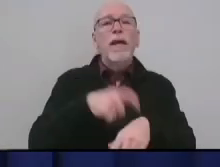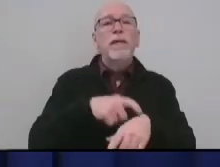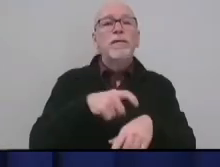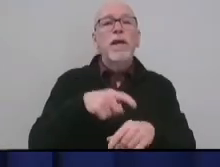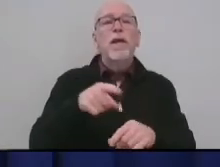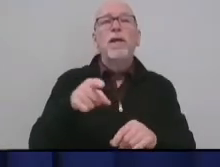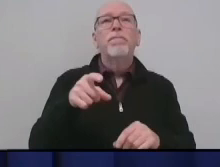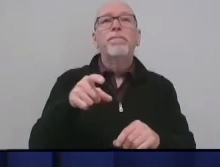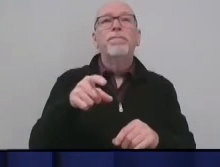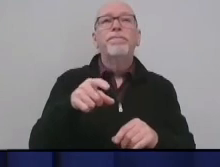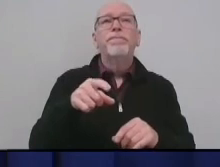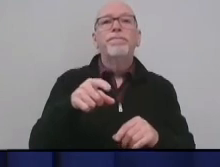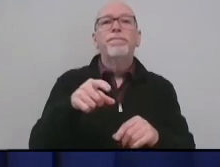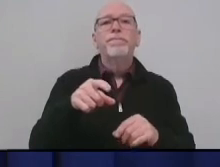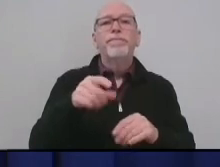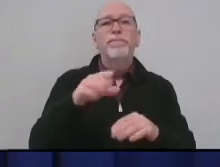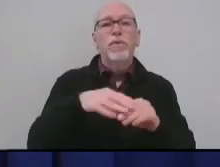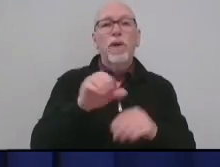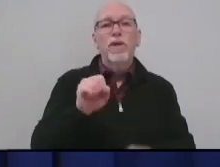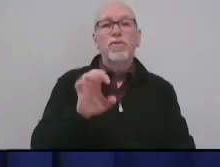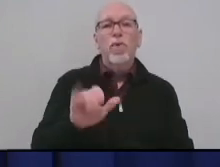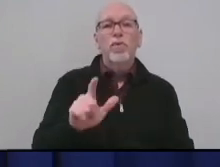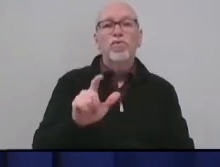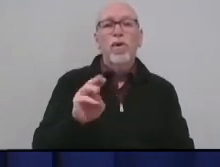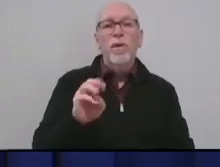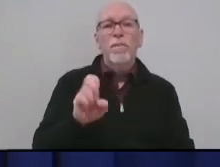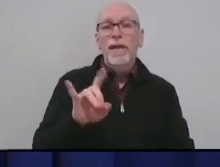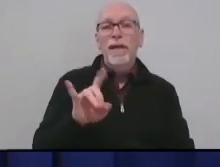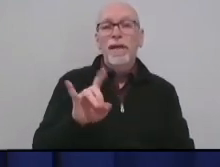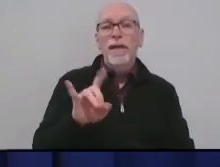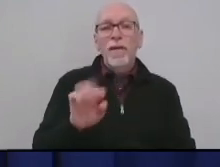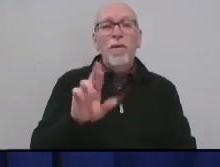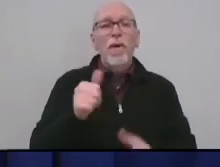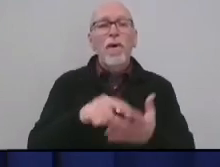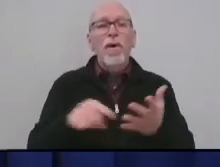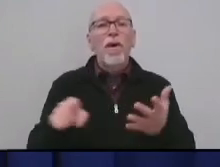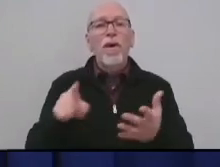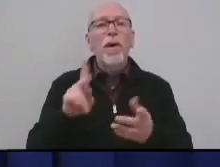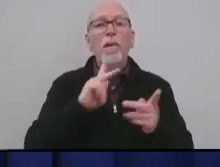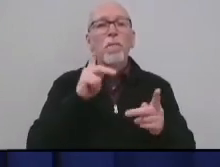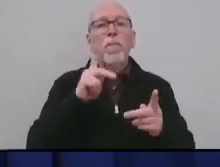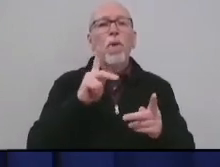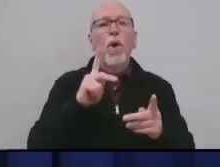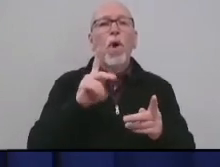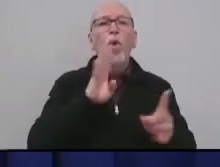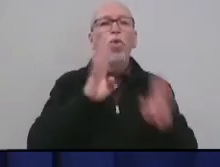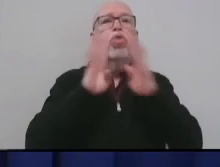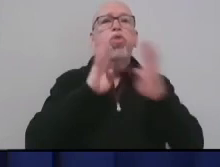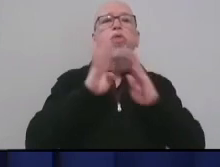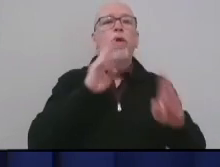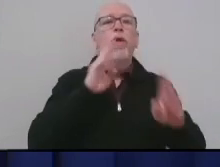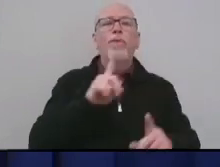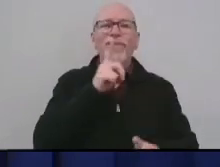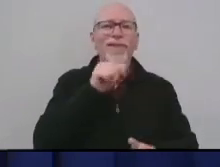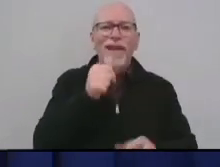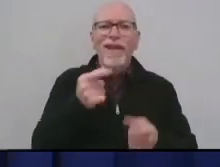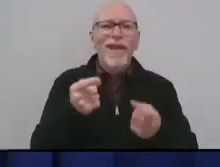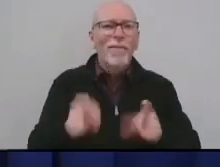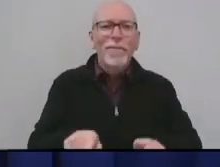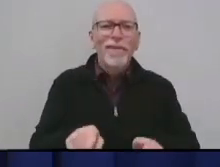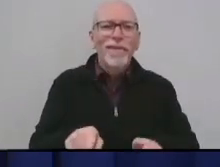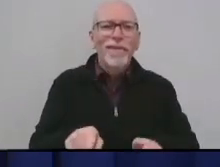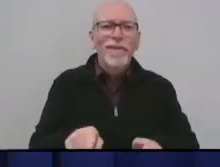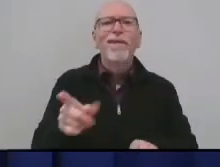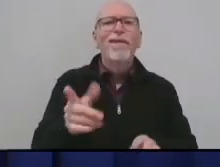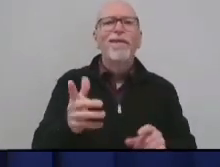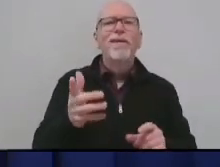social media or on other things was blown out of proportion and was not actually what happened. Sometimes it's a simple